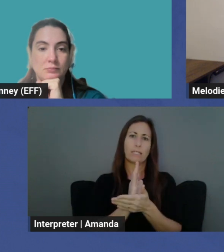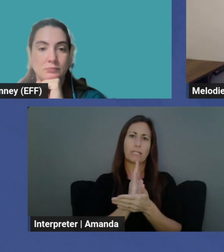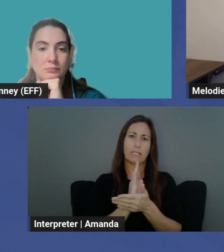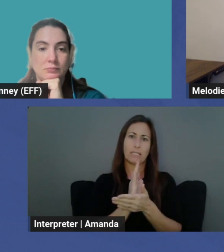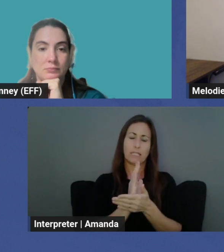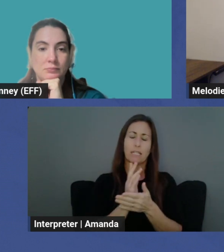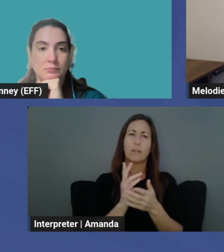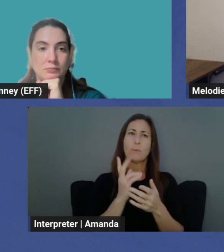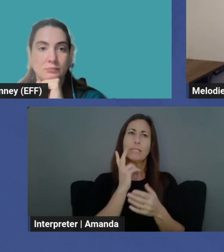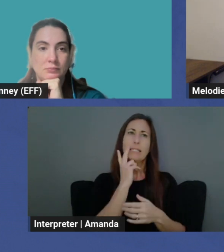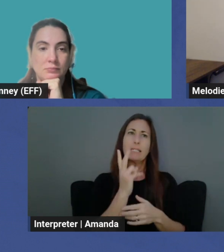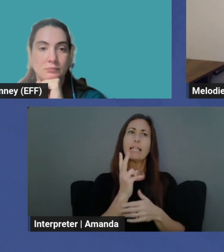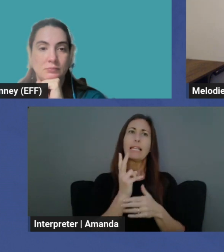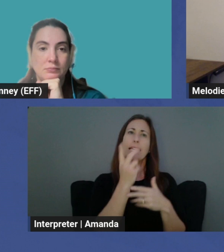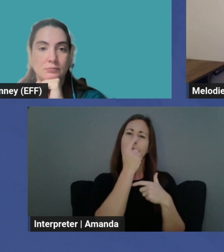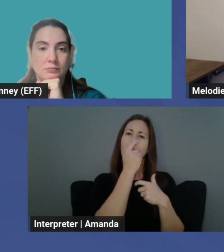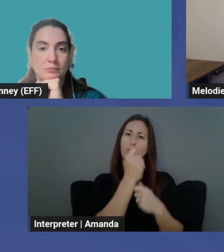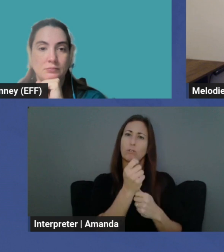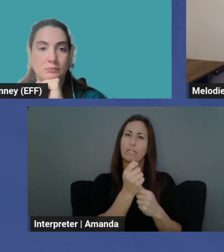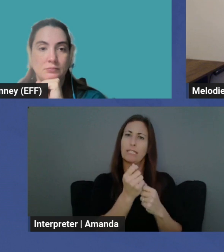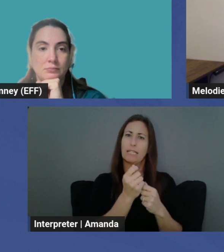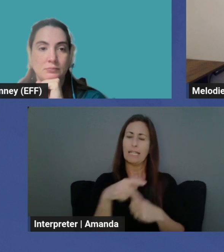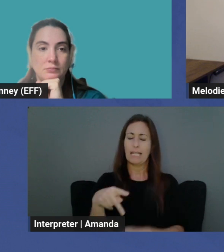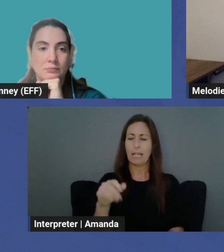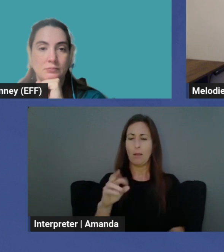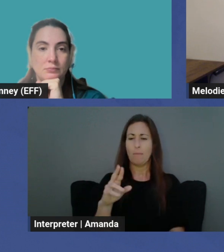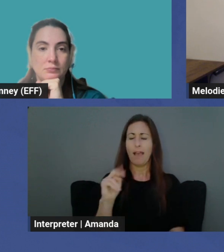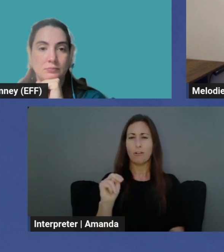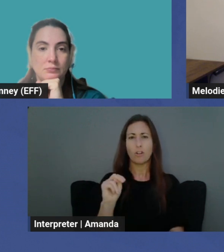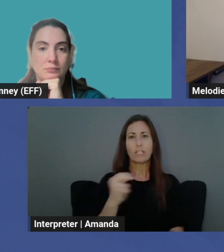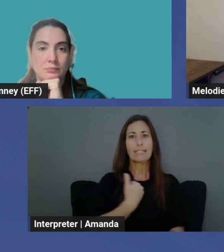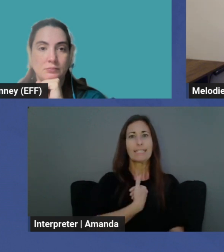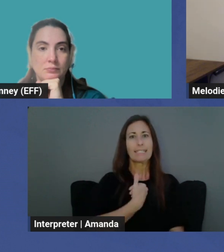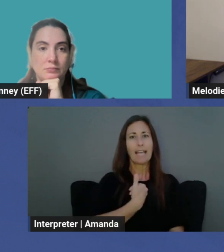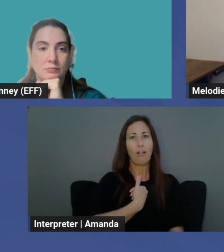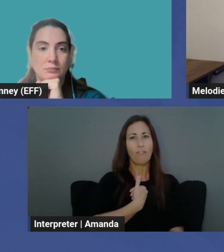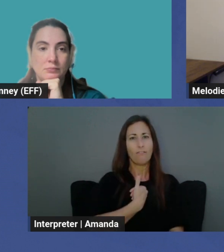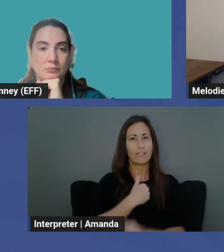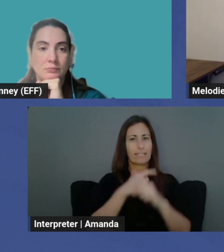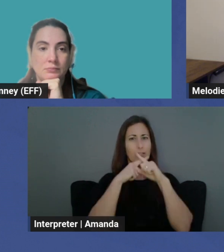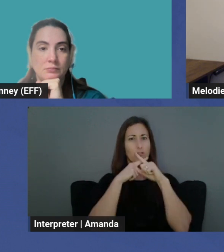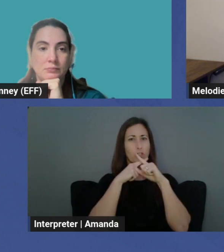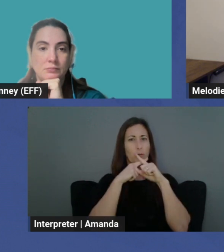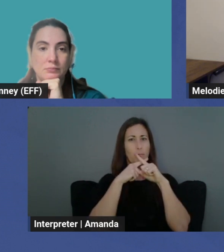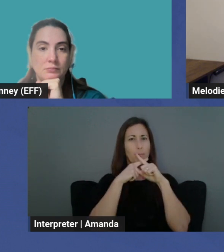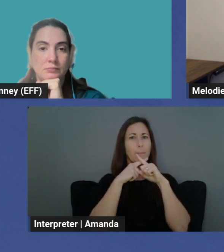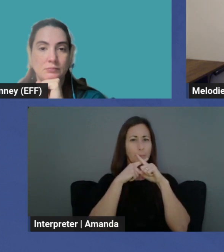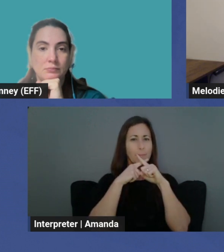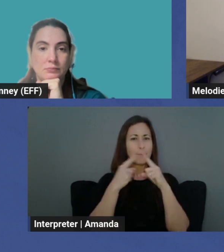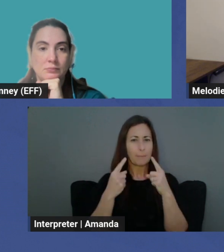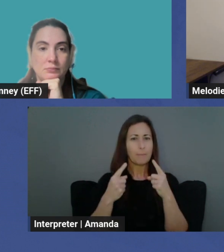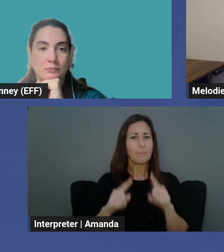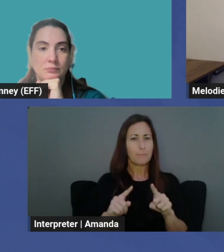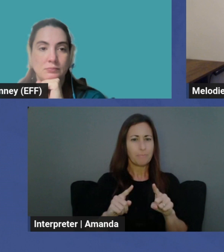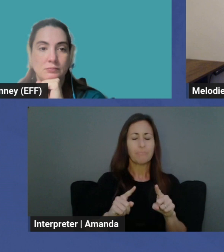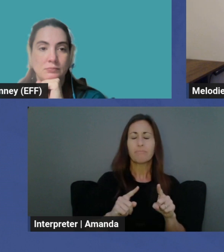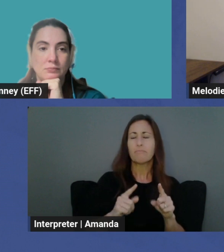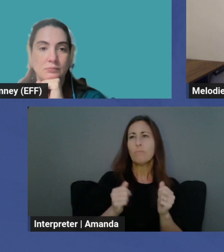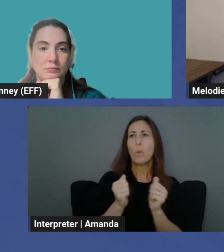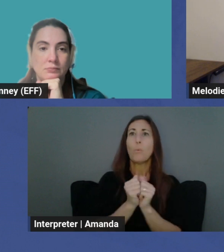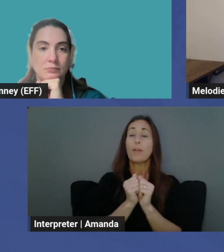interesting pattern of self-censorship that happens, right, especially by